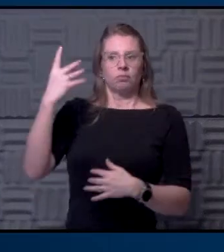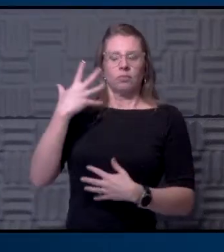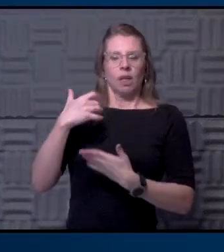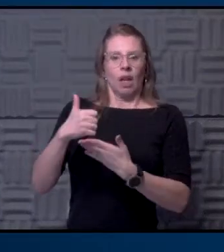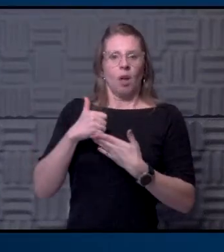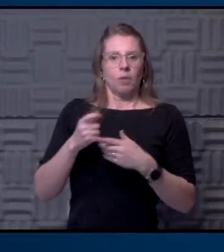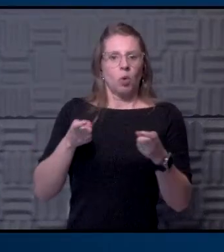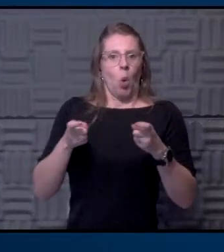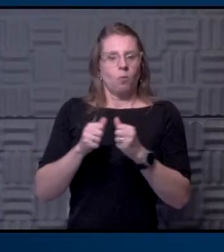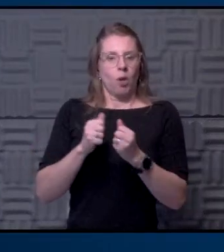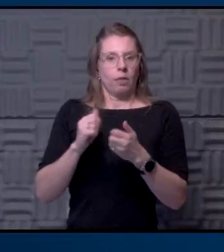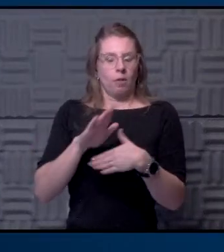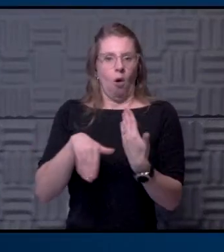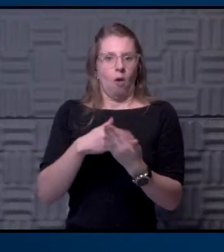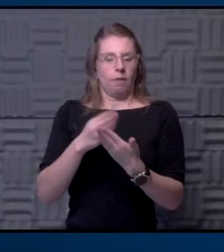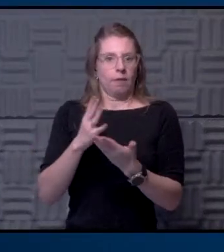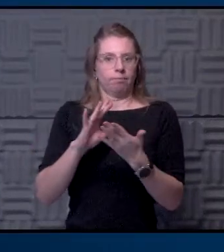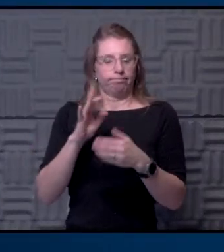this.